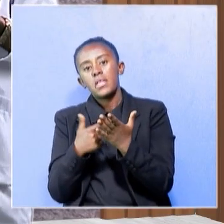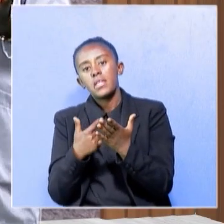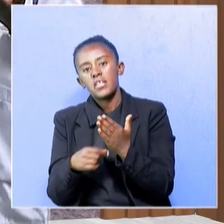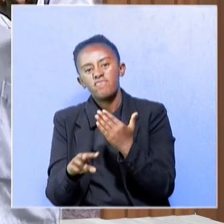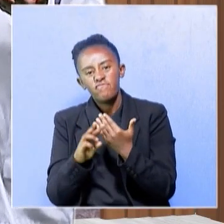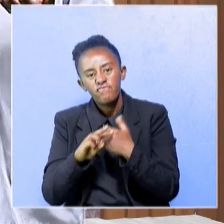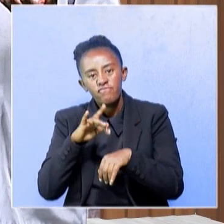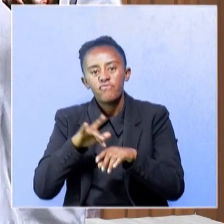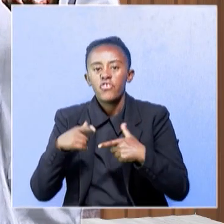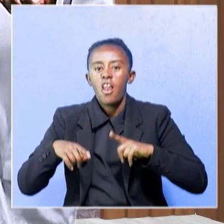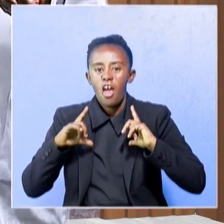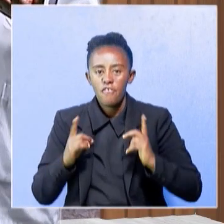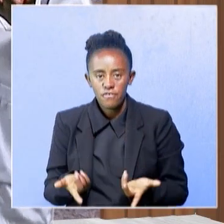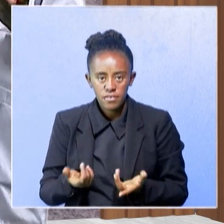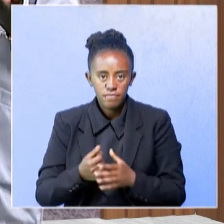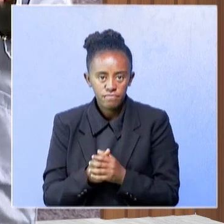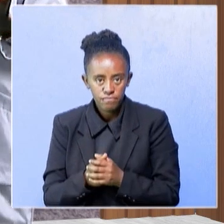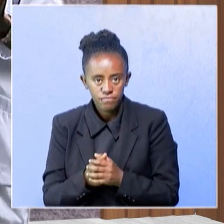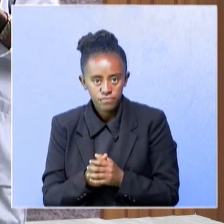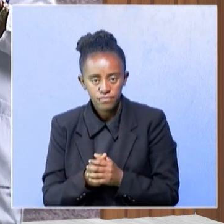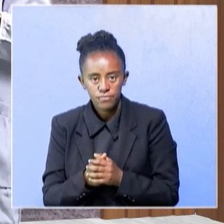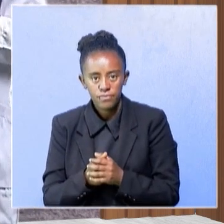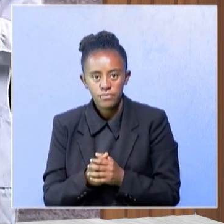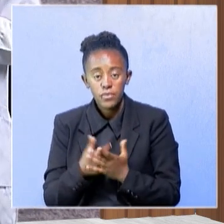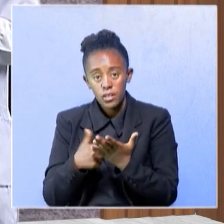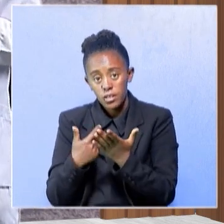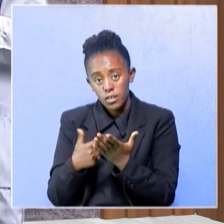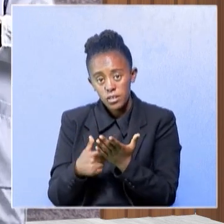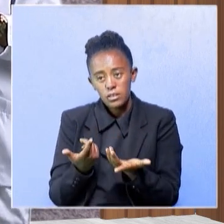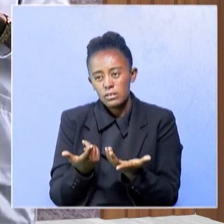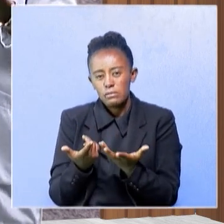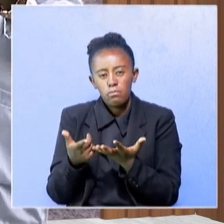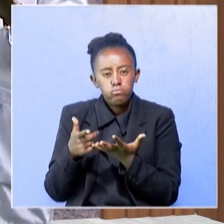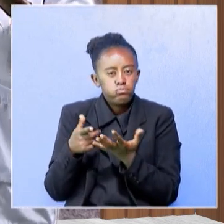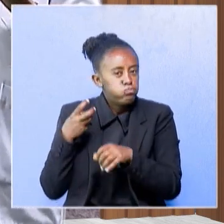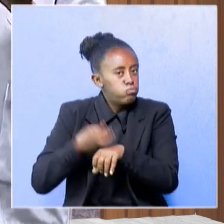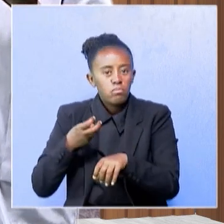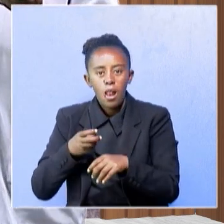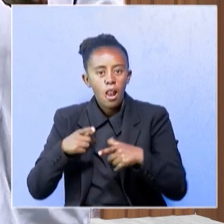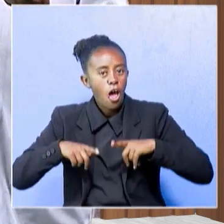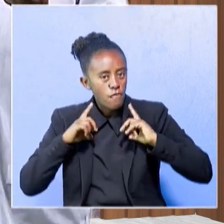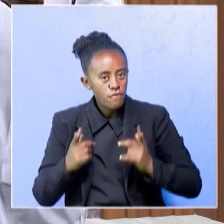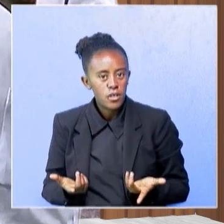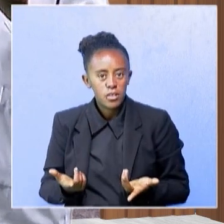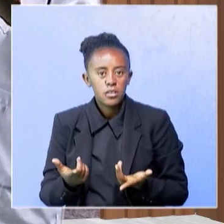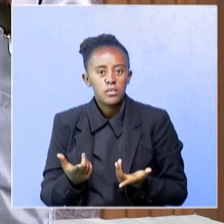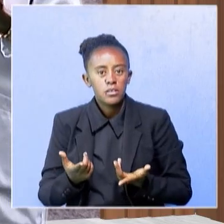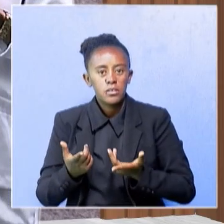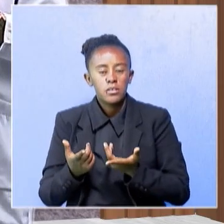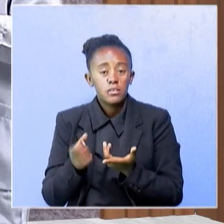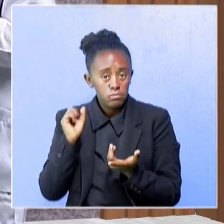miserable life. Yeah. This horrific life. Just to share their burden too, right?